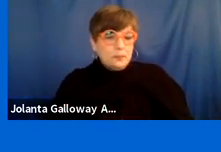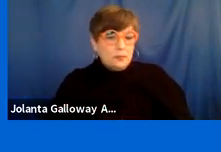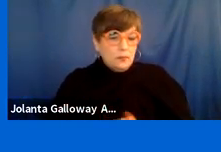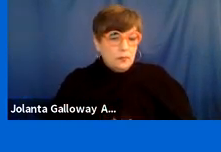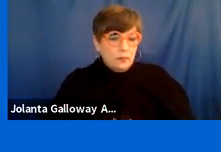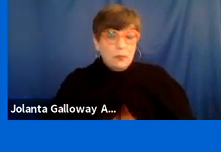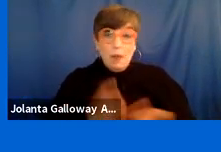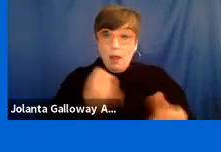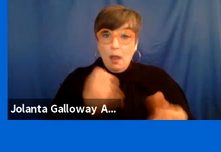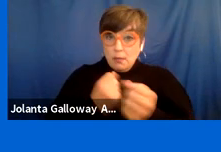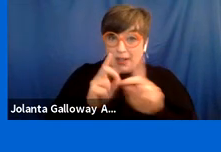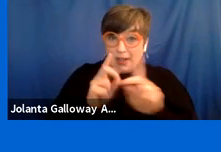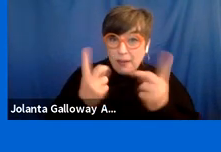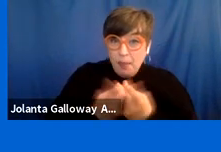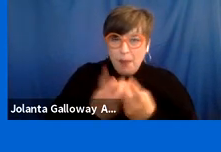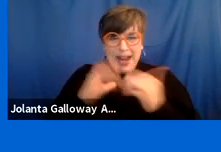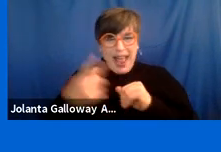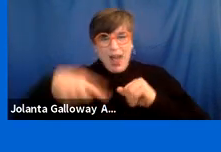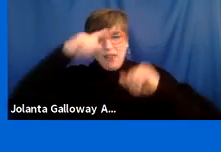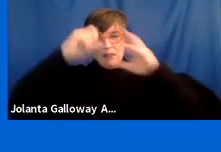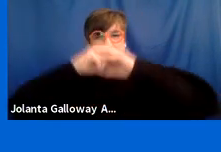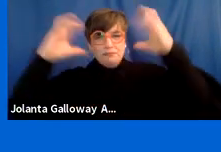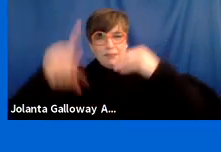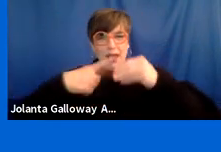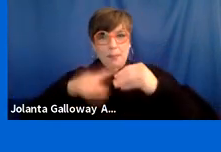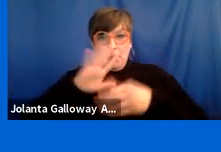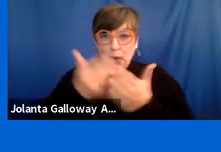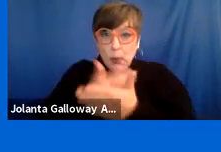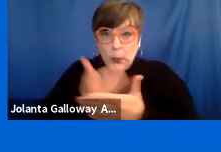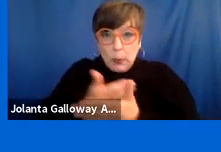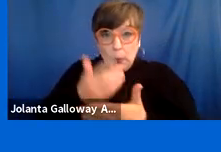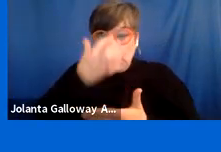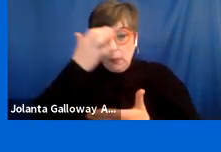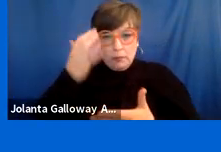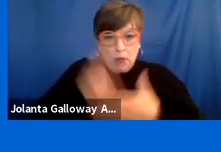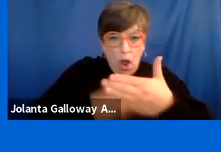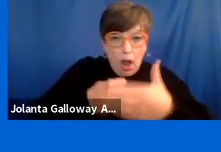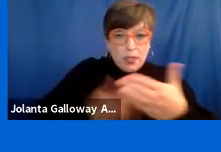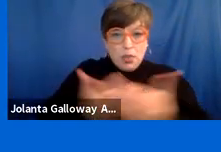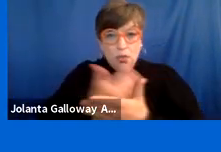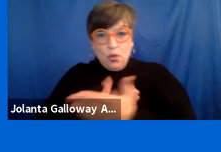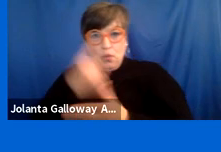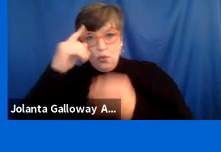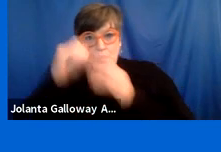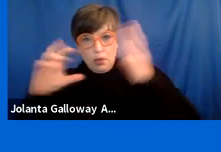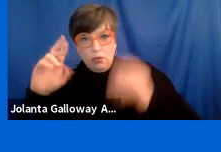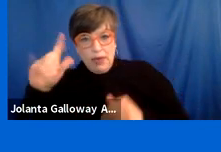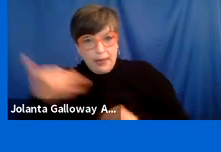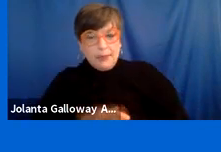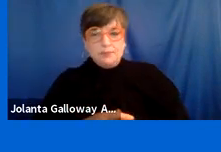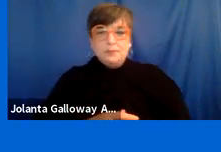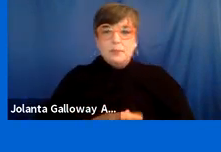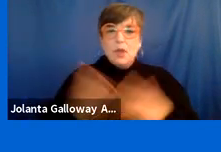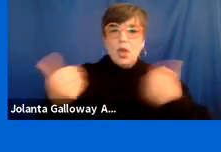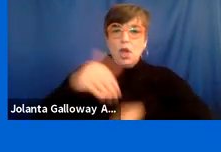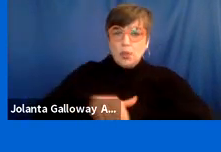in how they think about their new costs in our new reality. Tonight, I'll be joined by Miriam Rubin, our new budget director. She has